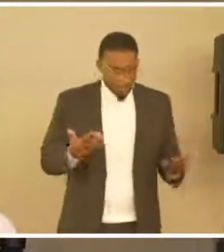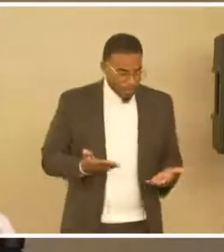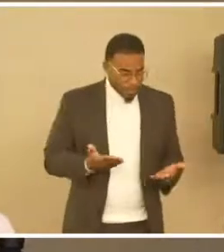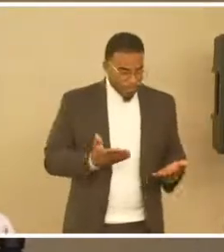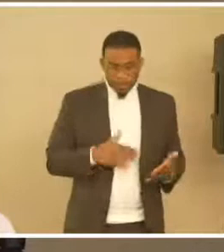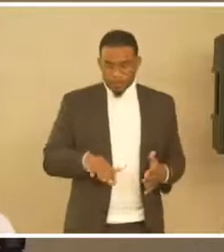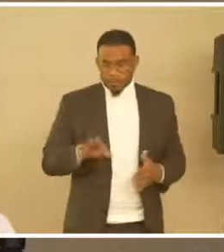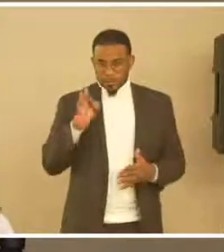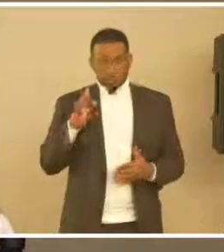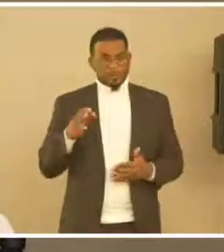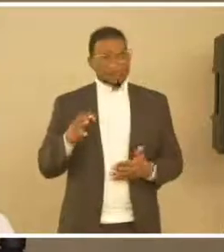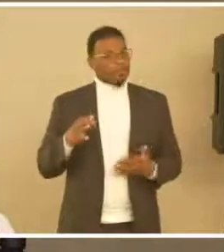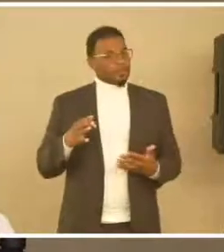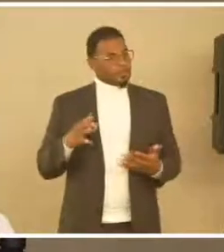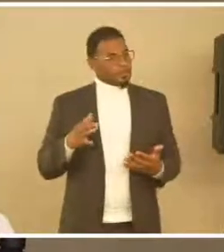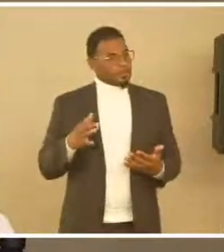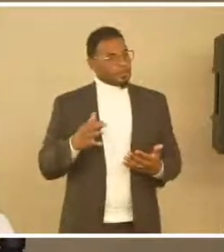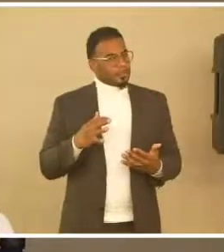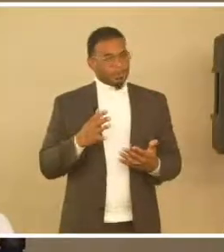here in France,